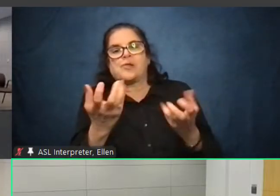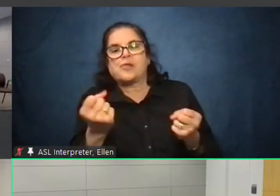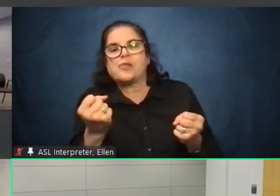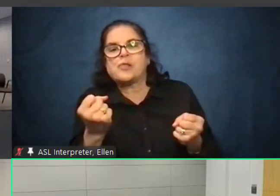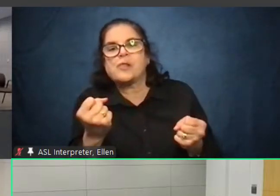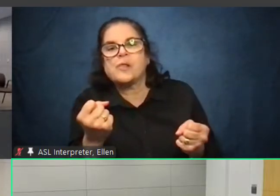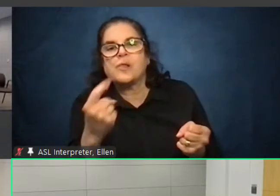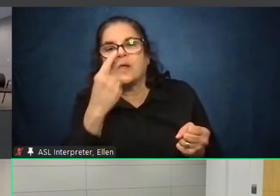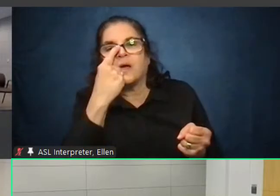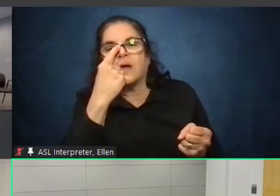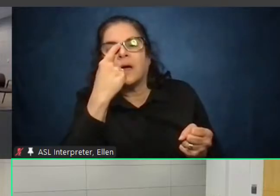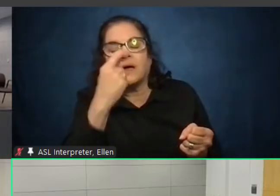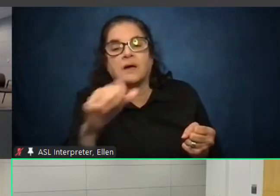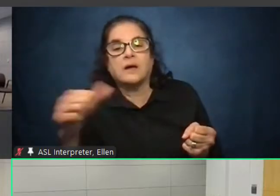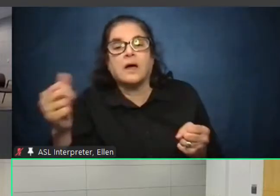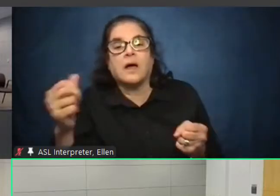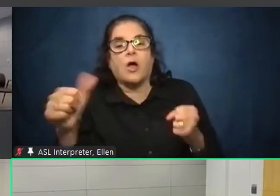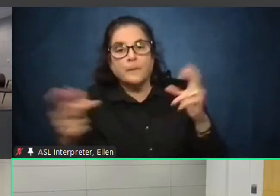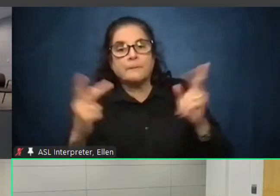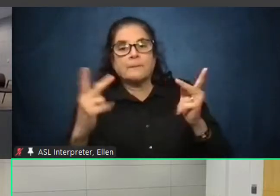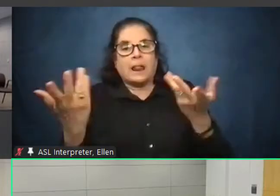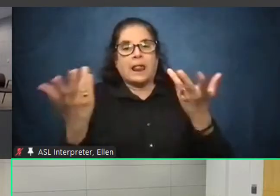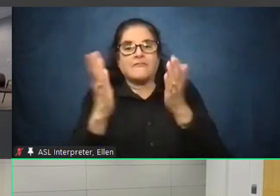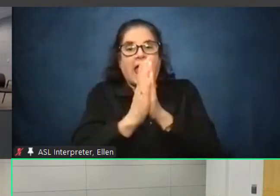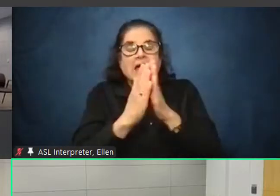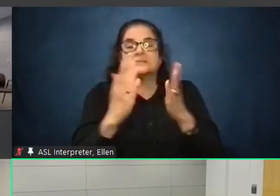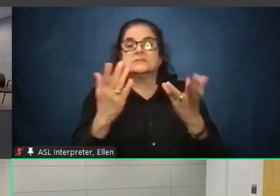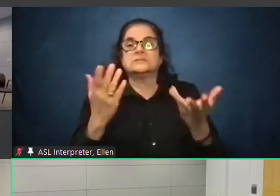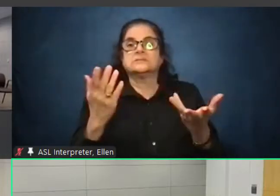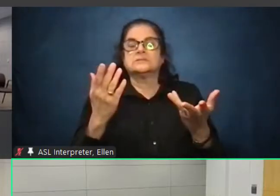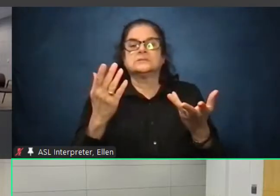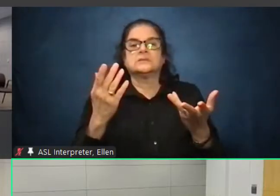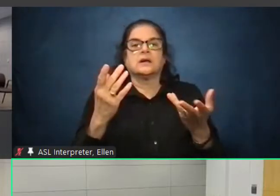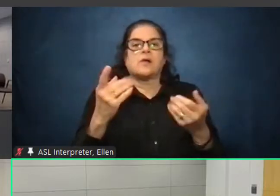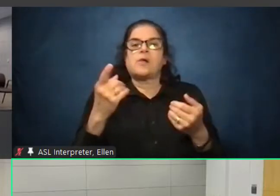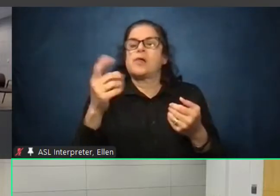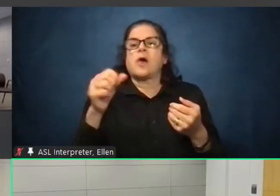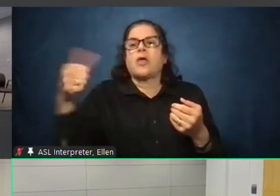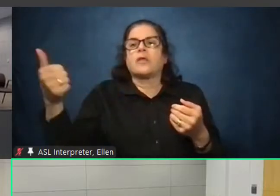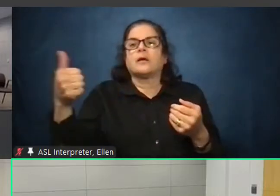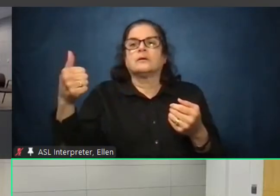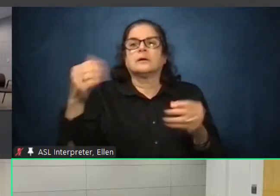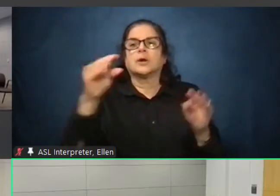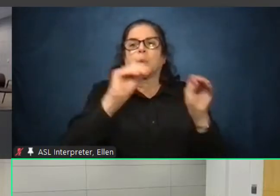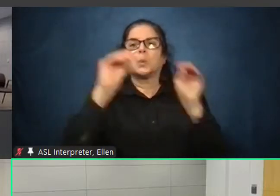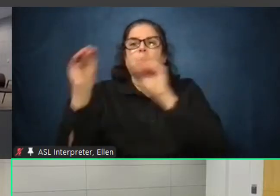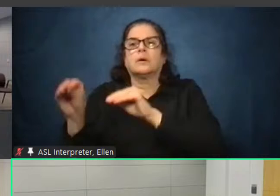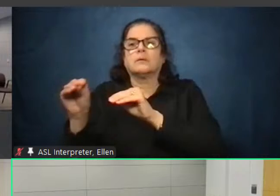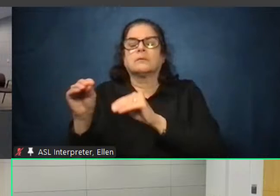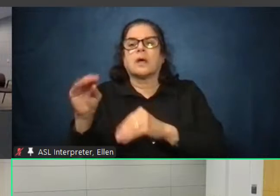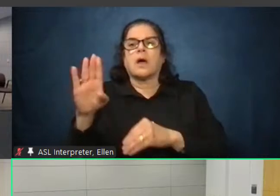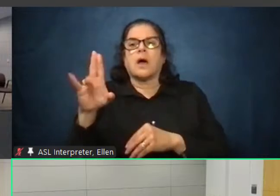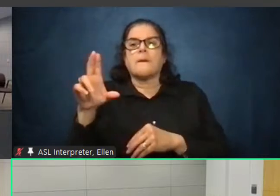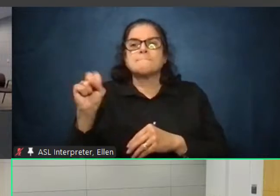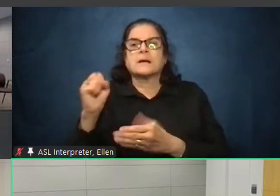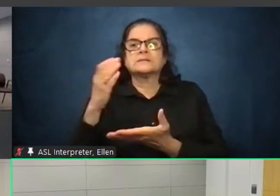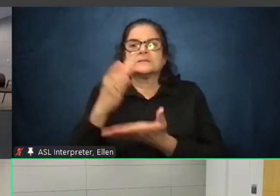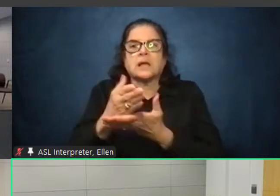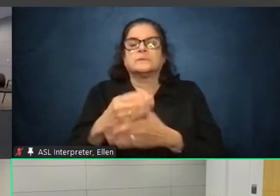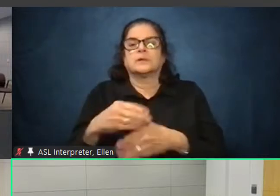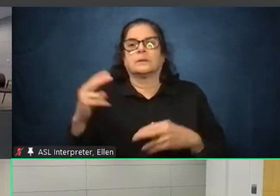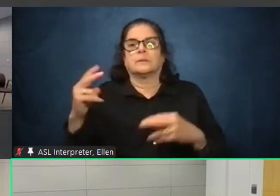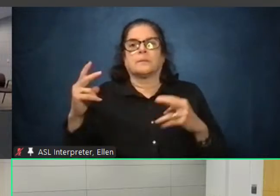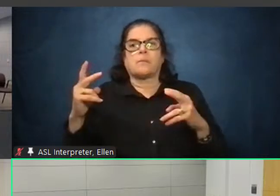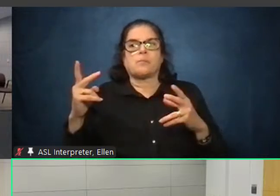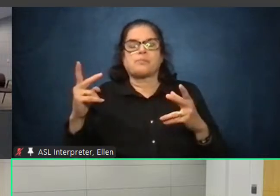but I know there's some folks who've asked about like, other types of locating bus stops, especially for people who are like blind and where they can't see the